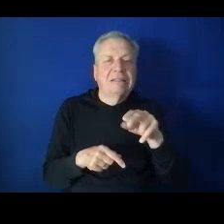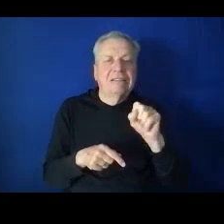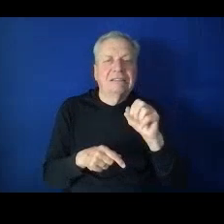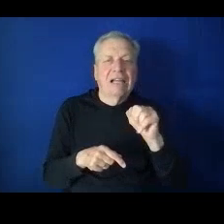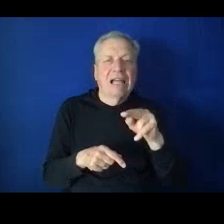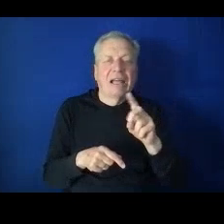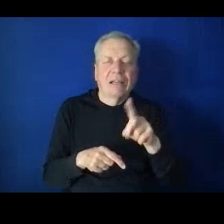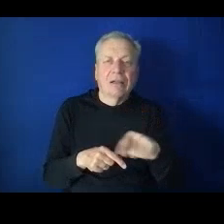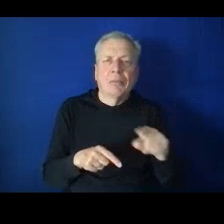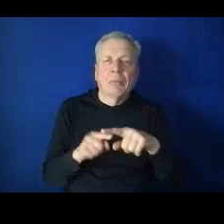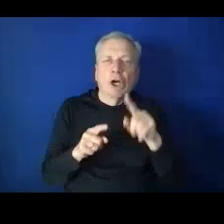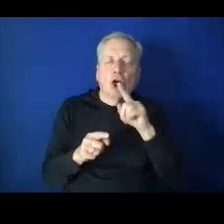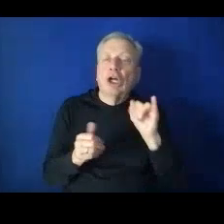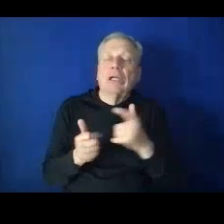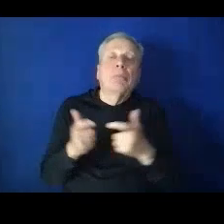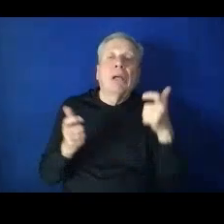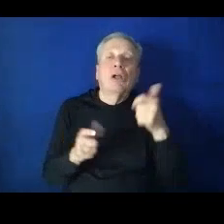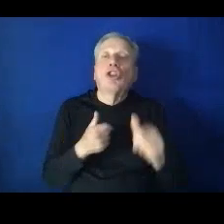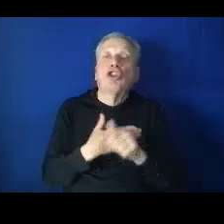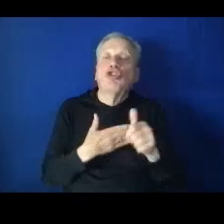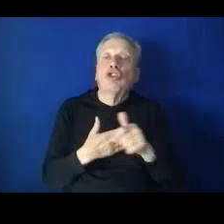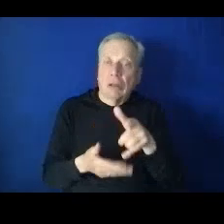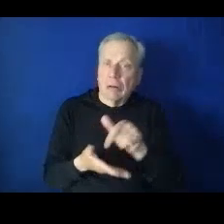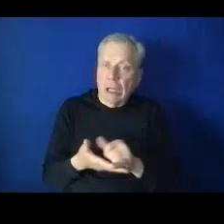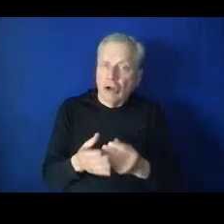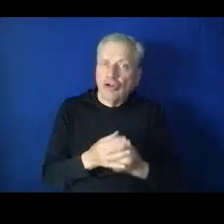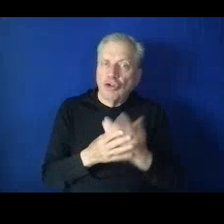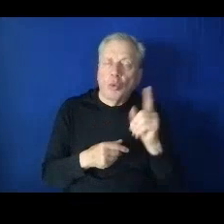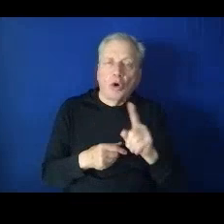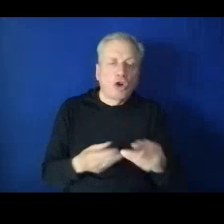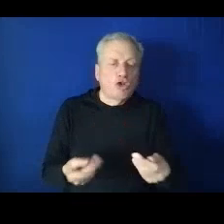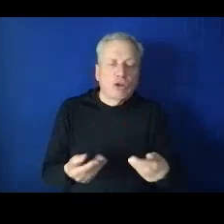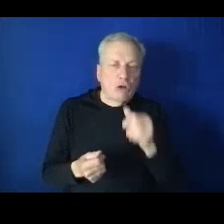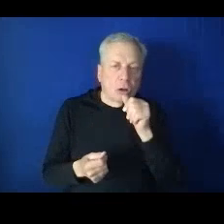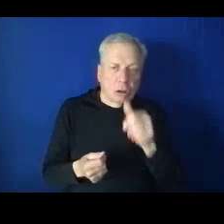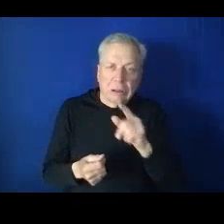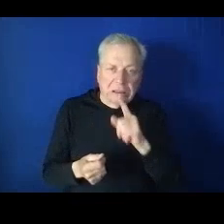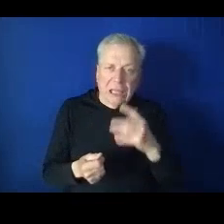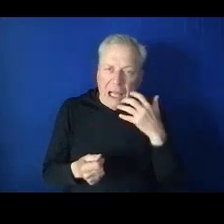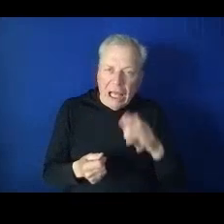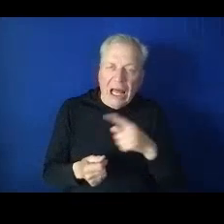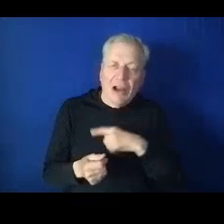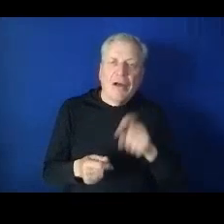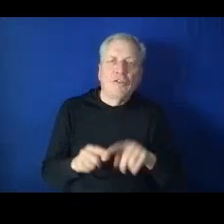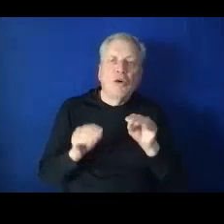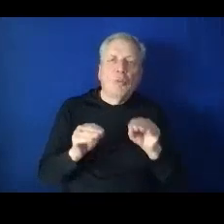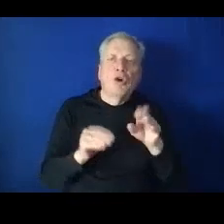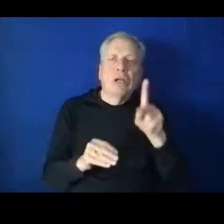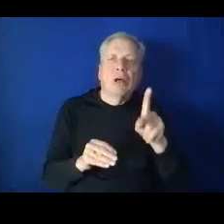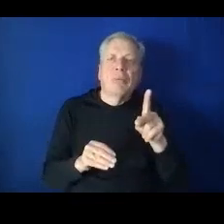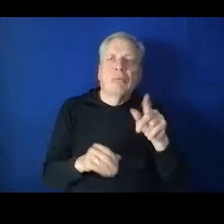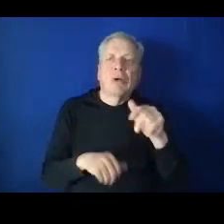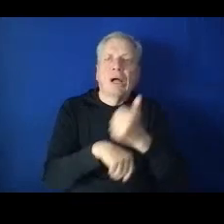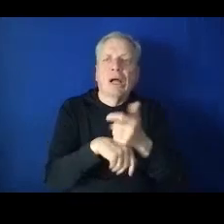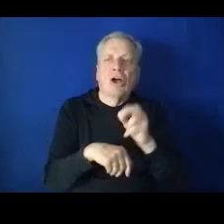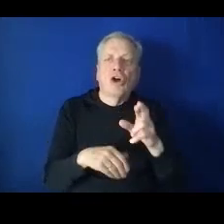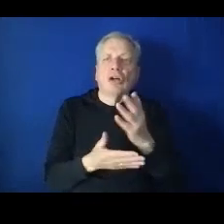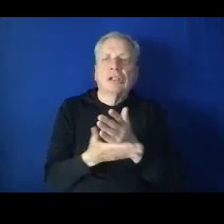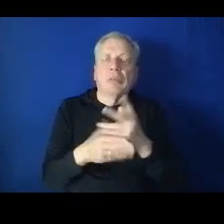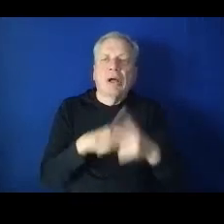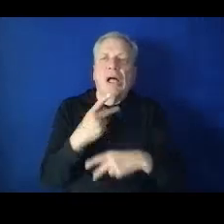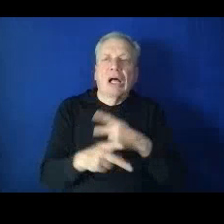Its major threat is that this thing is growing where the ground isn't hot. And so we need to put up housing or update